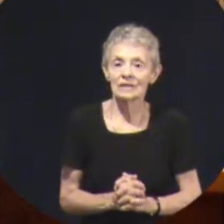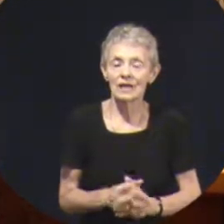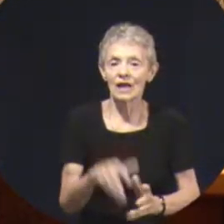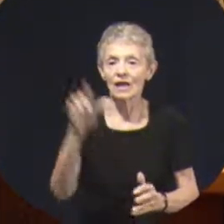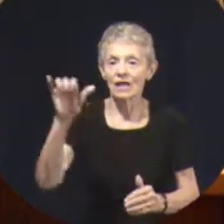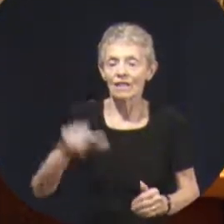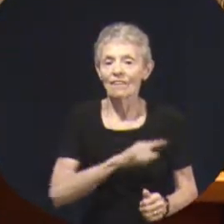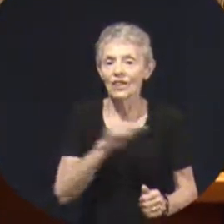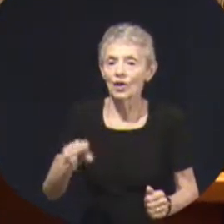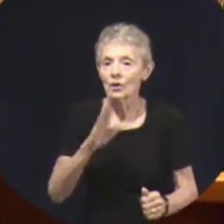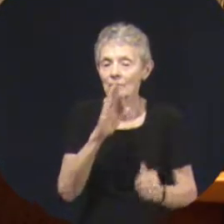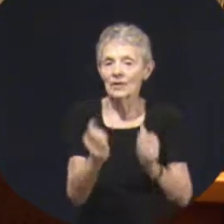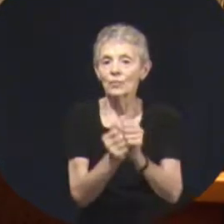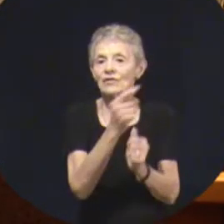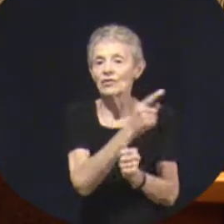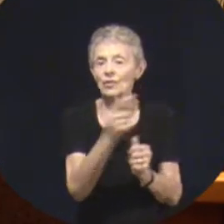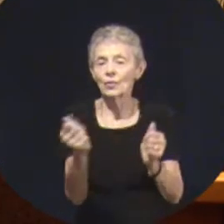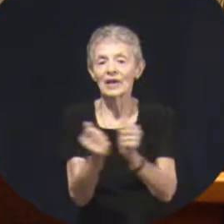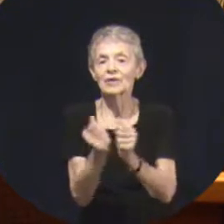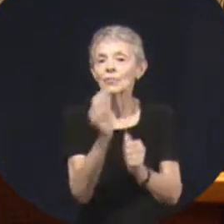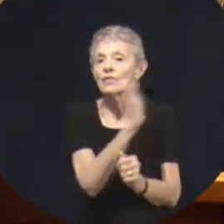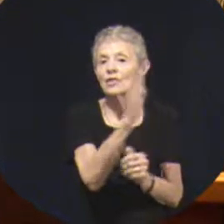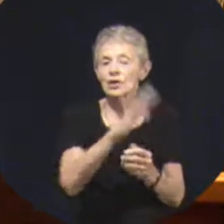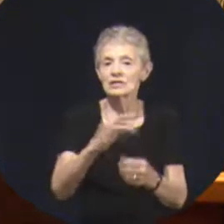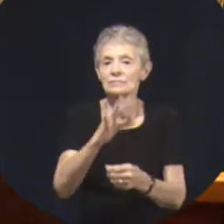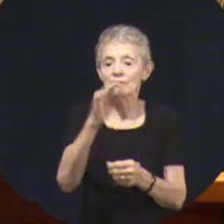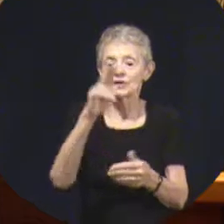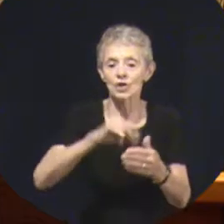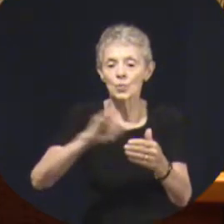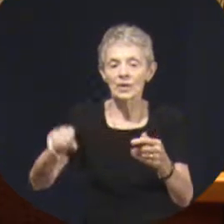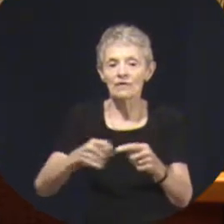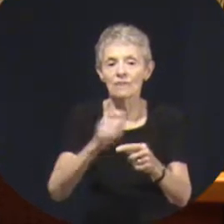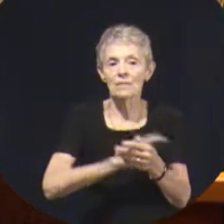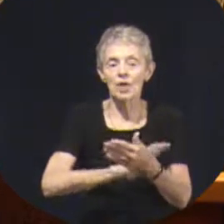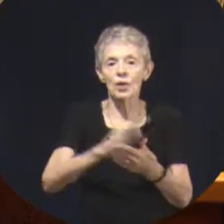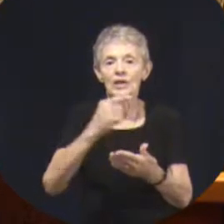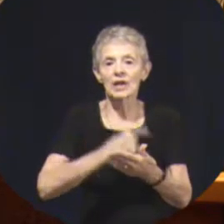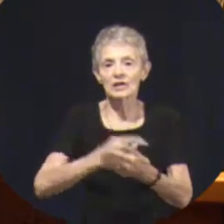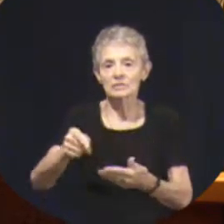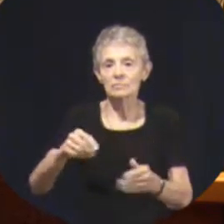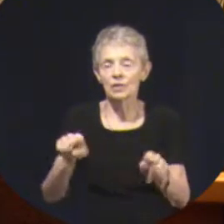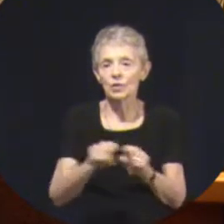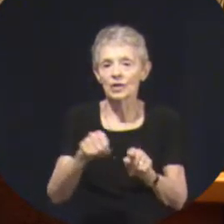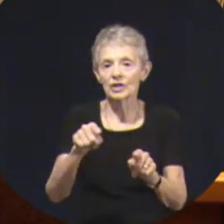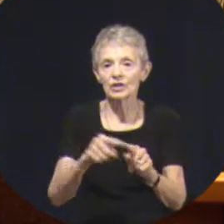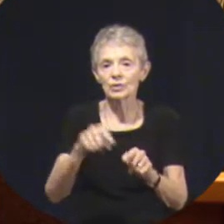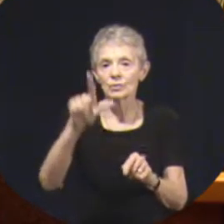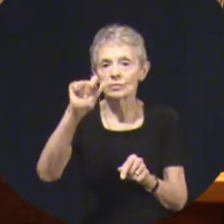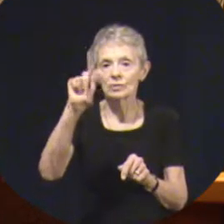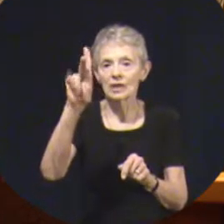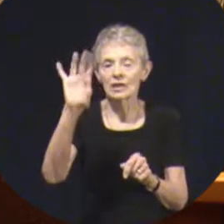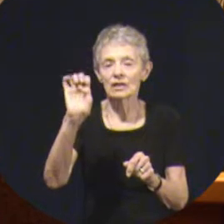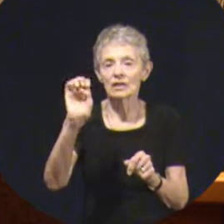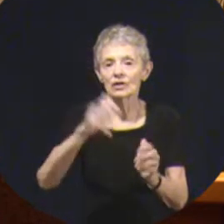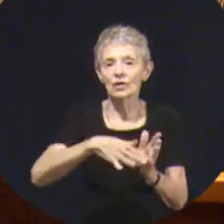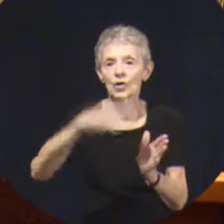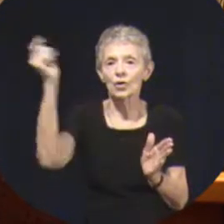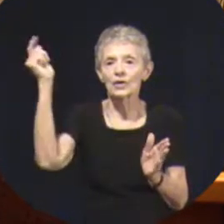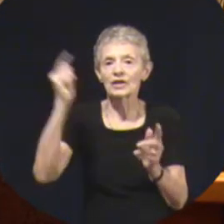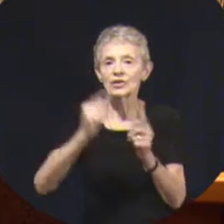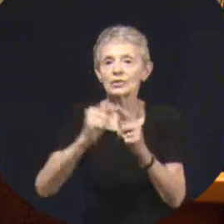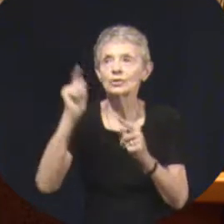Lord be with you. And with your spirit. A reading from the Holy Gospel according to Luke. Glory to you, Lord.